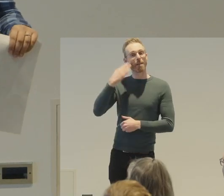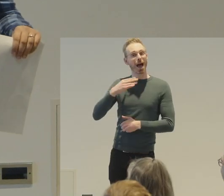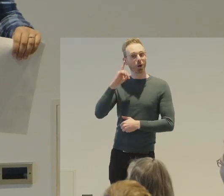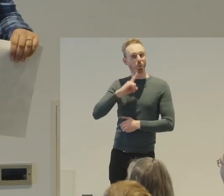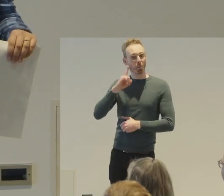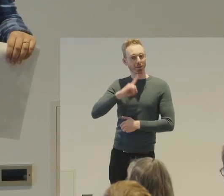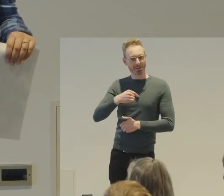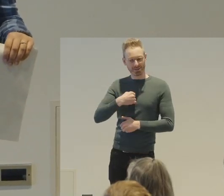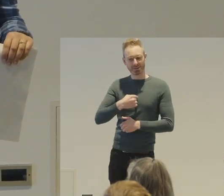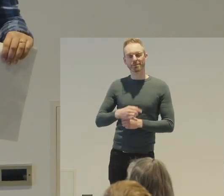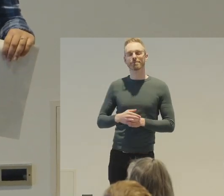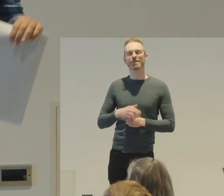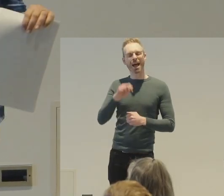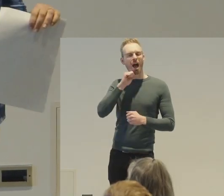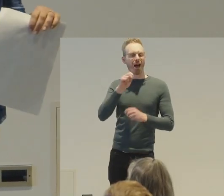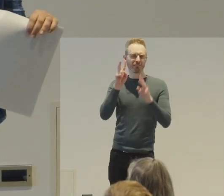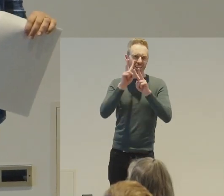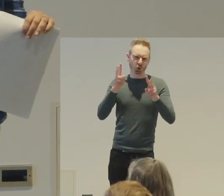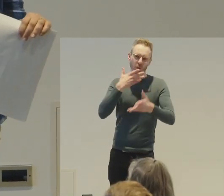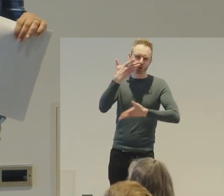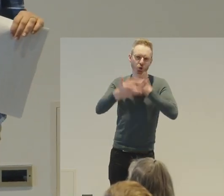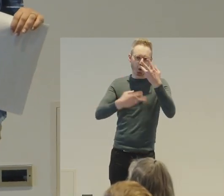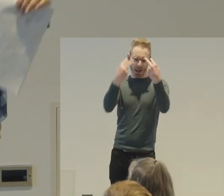I have